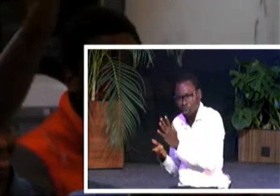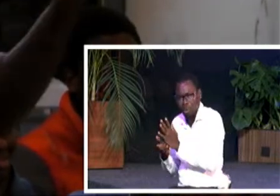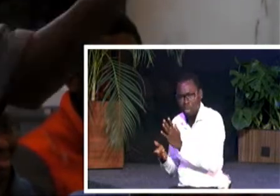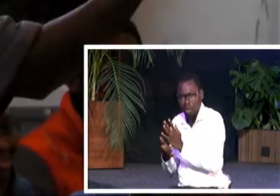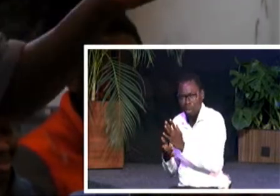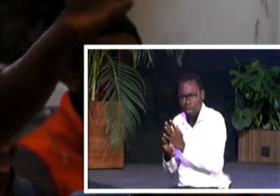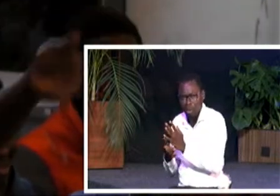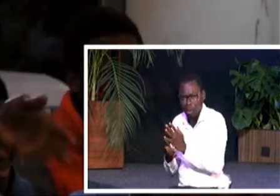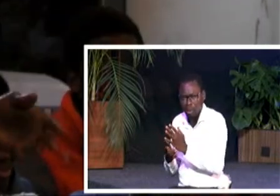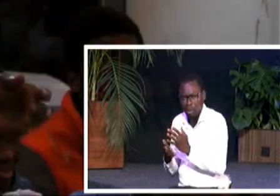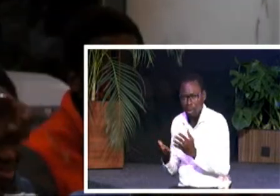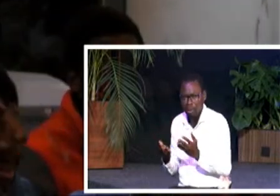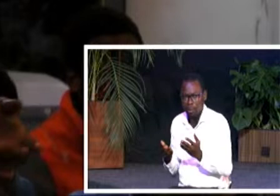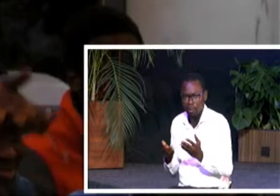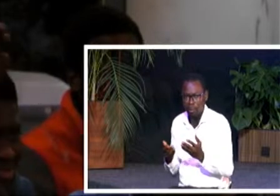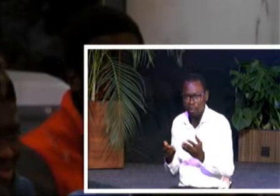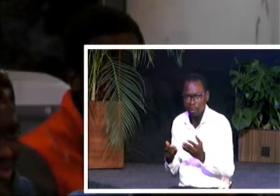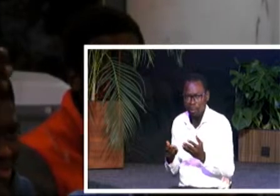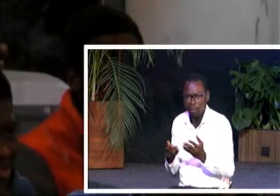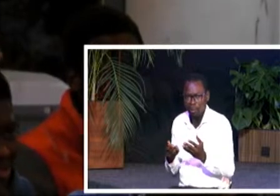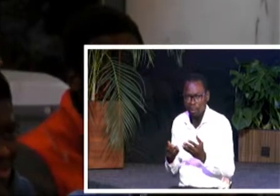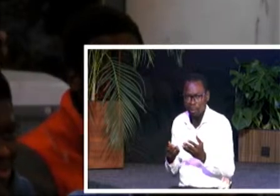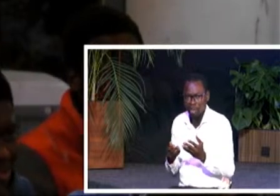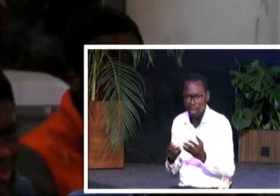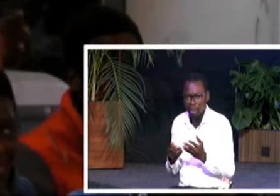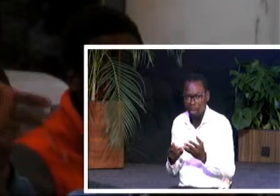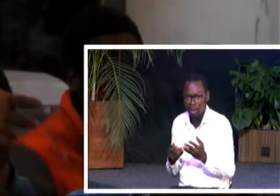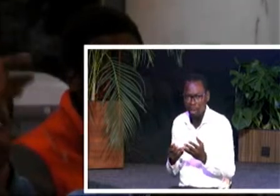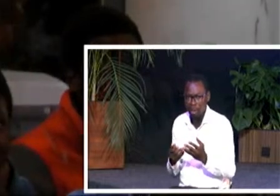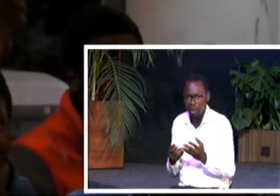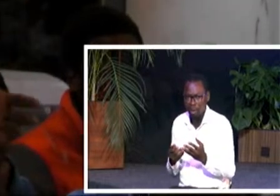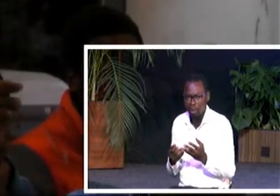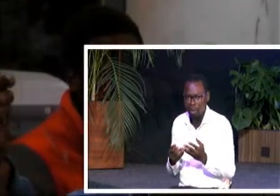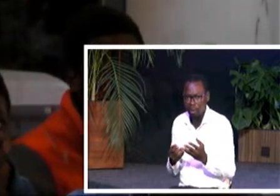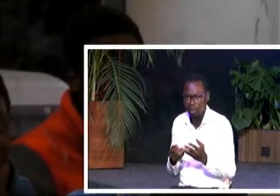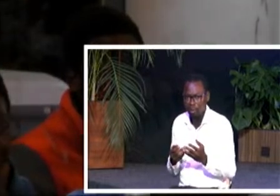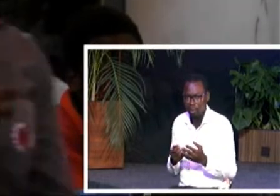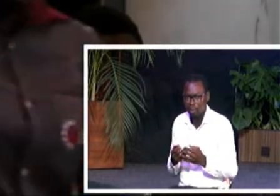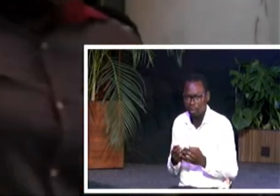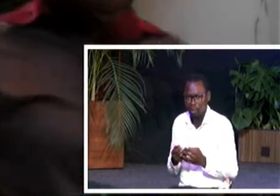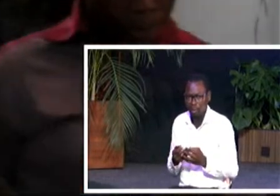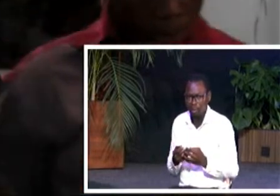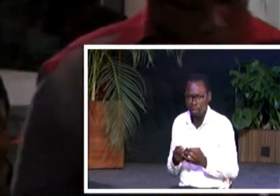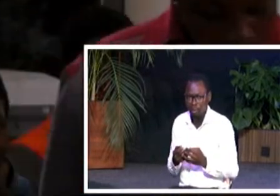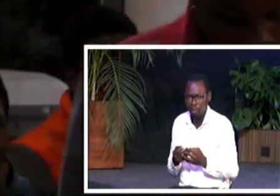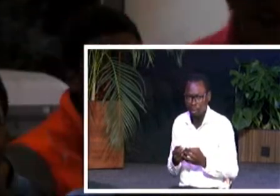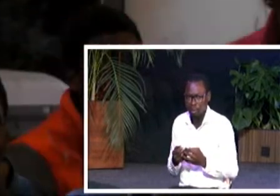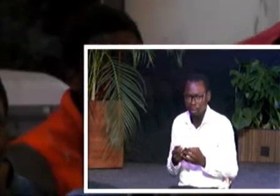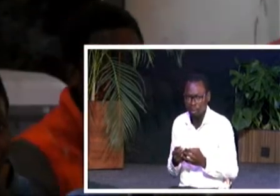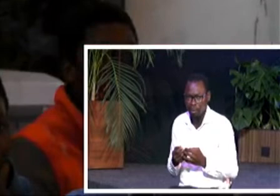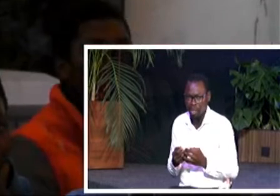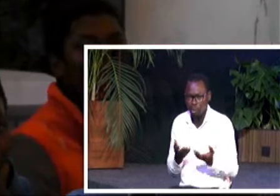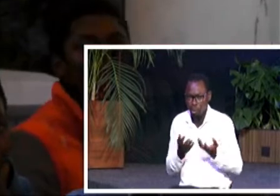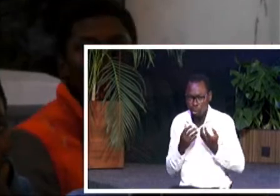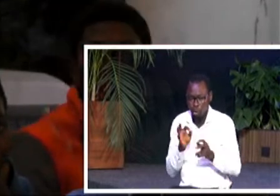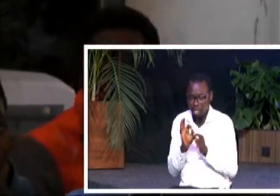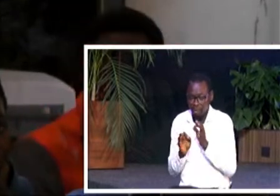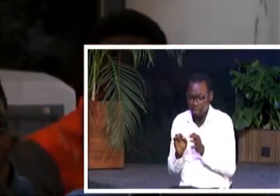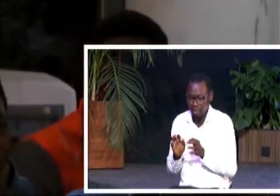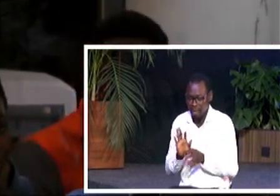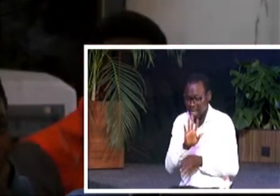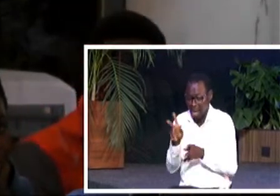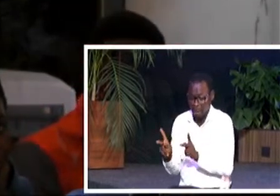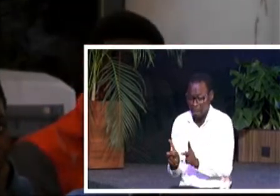the agriculture aspect. So I want to know if there are grants or funding that help people like myself or